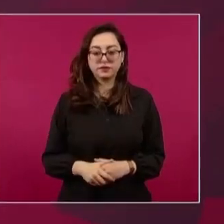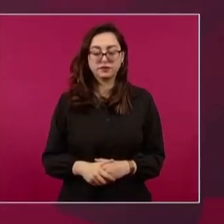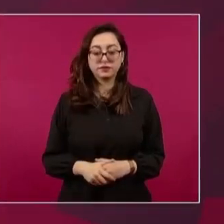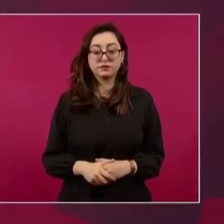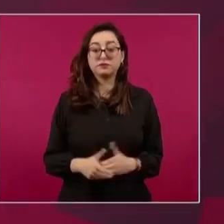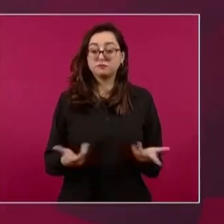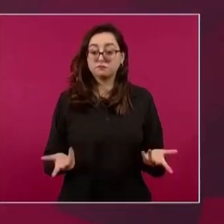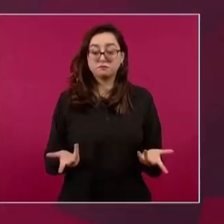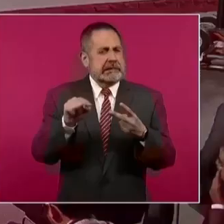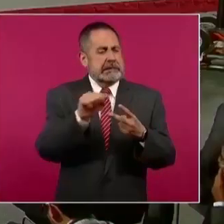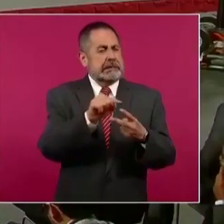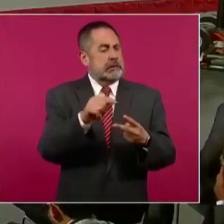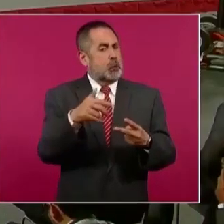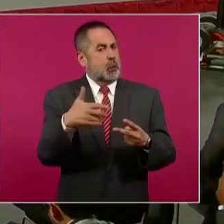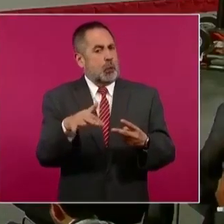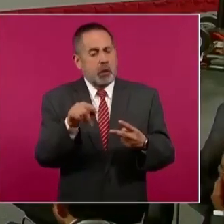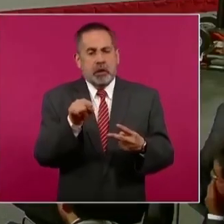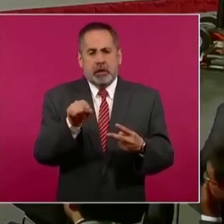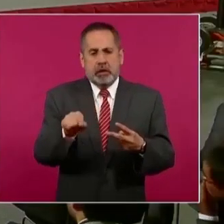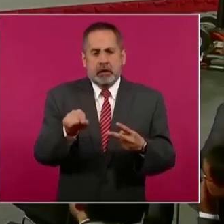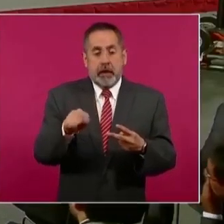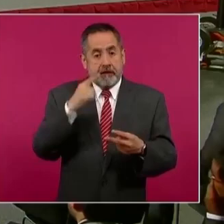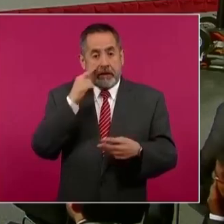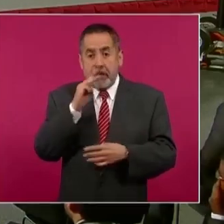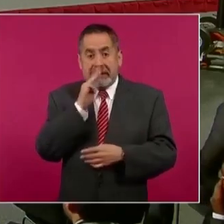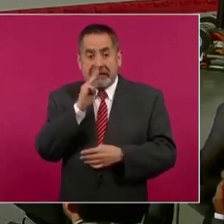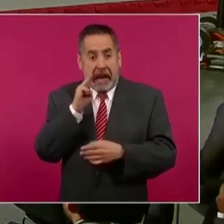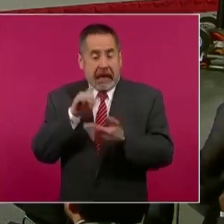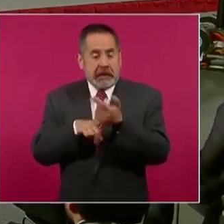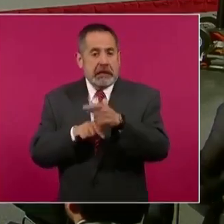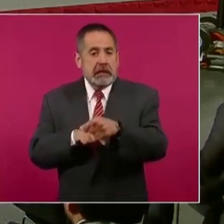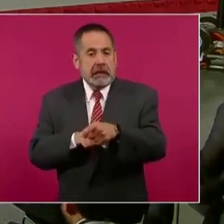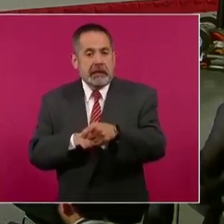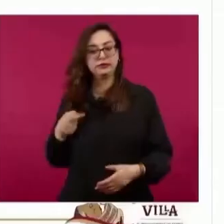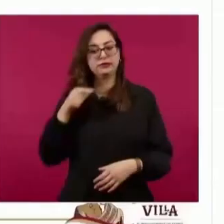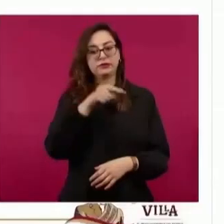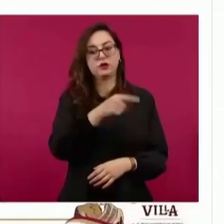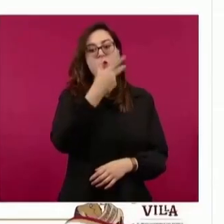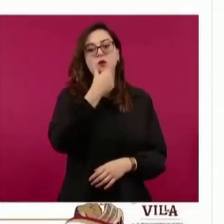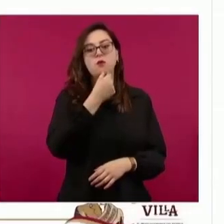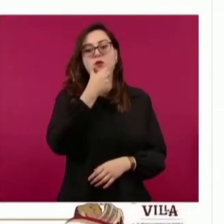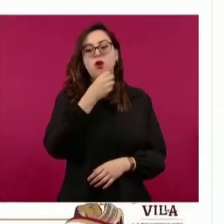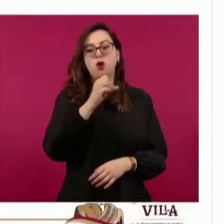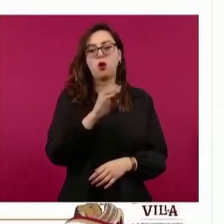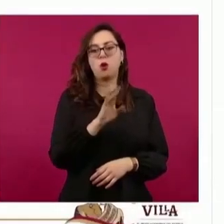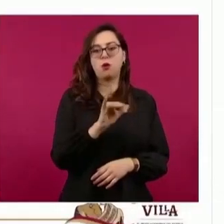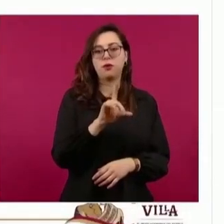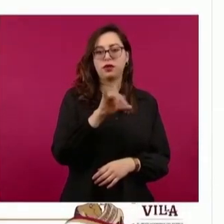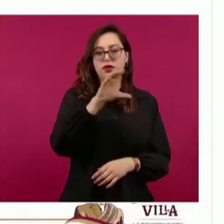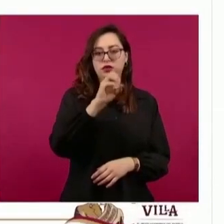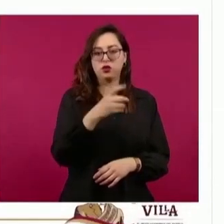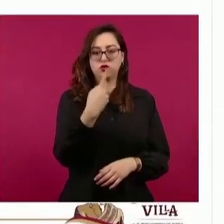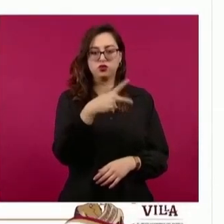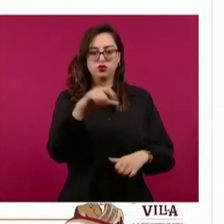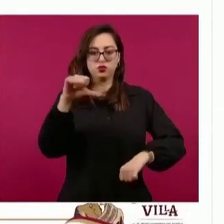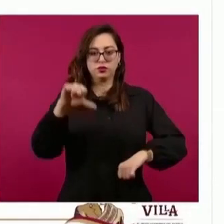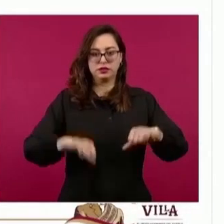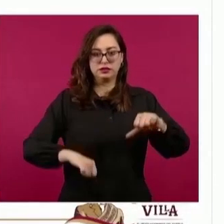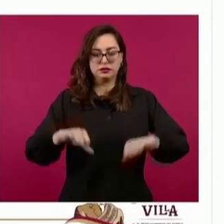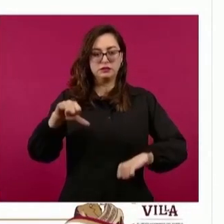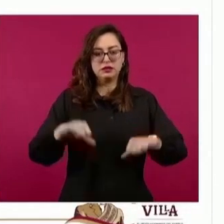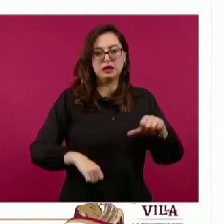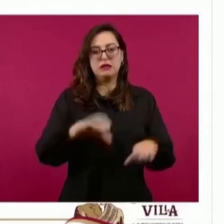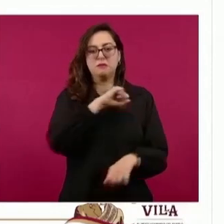Chapo himself, to go on a rampage, setting vehicles on fire, blocking roads, and fighting security forces in and around Suliacan,